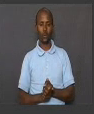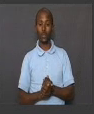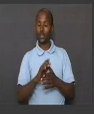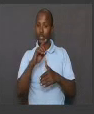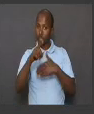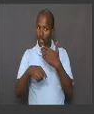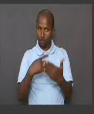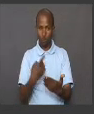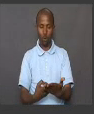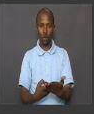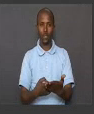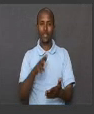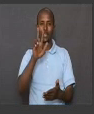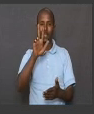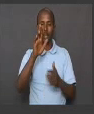Therefore,